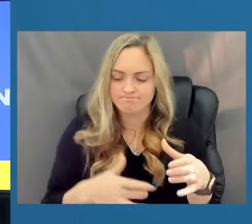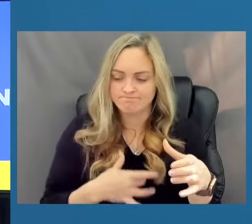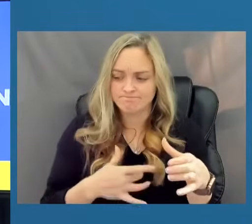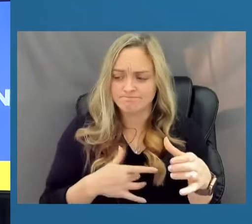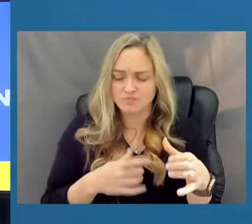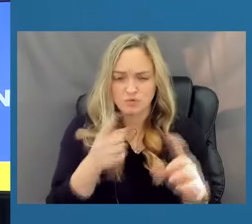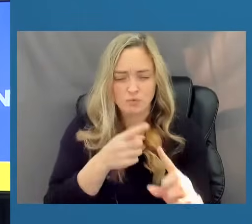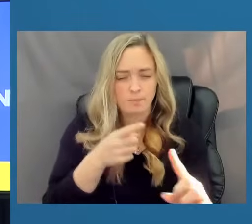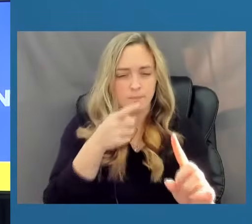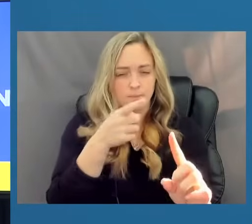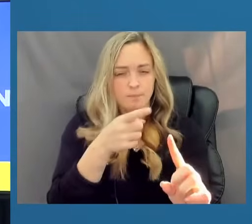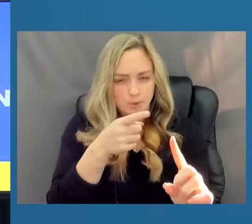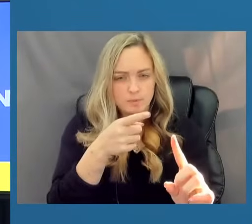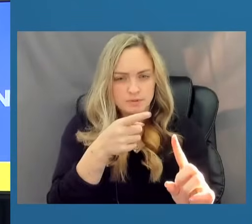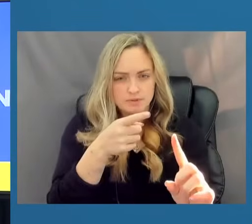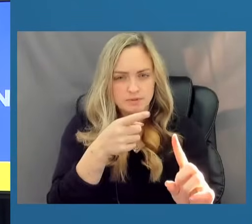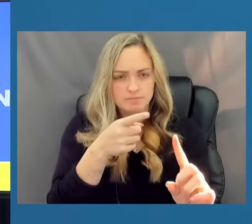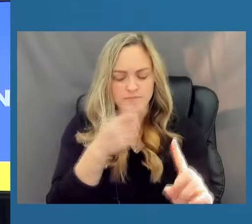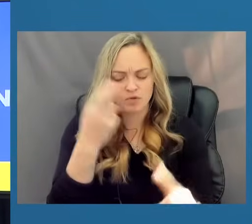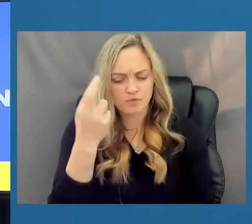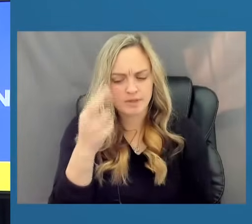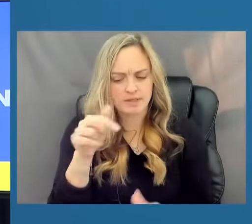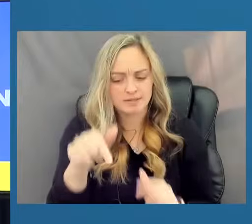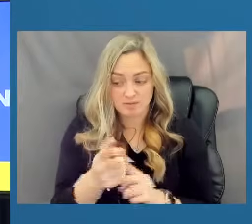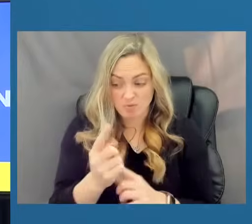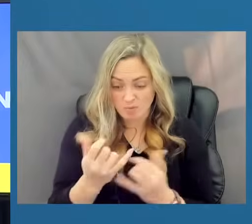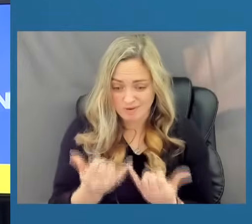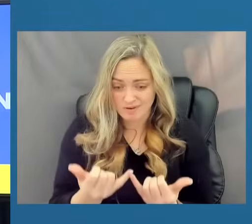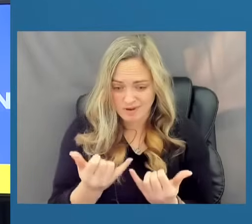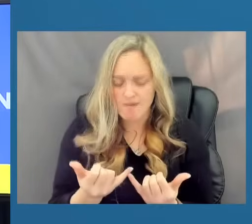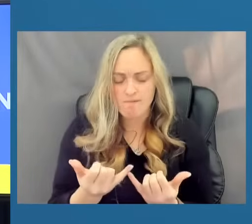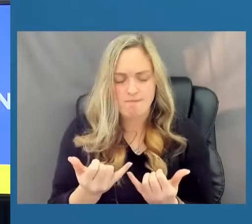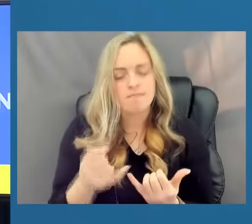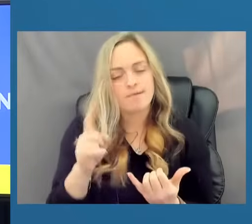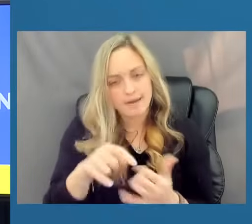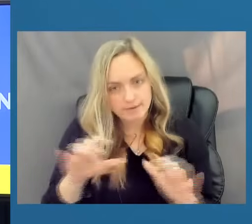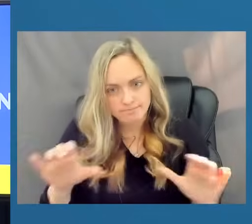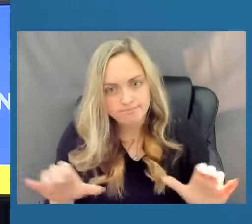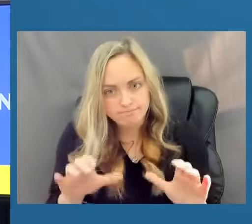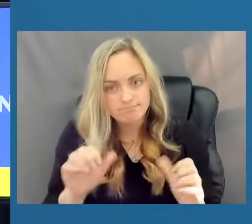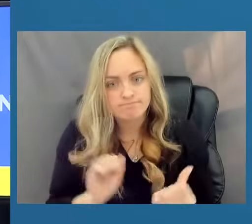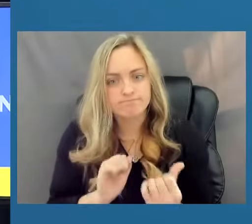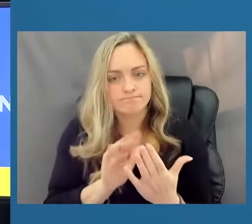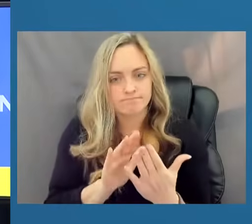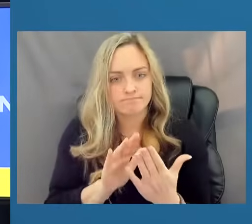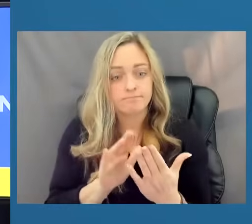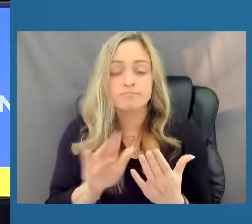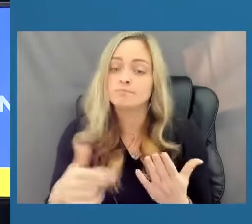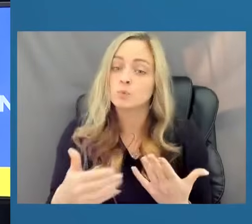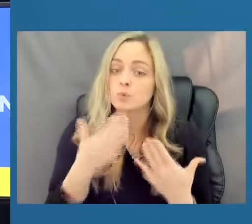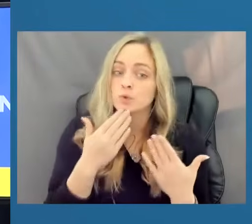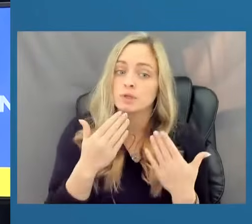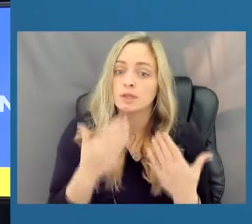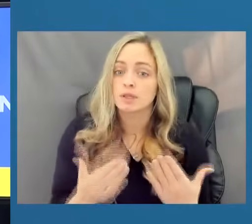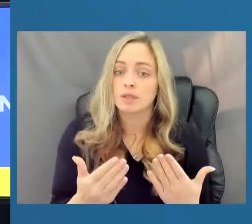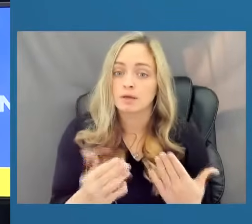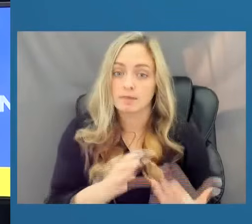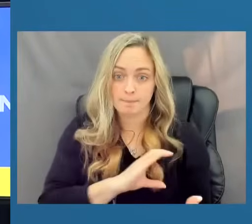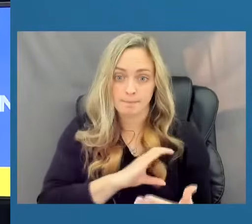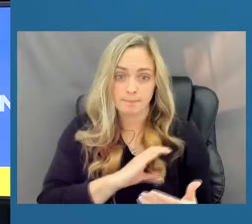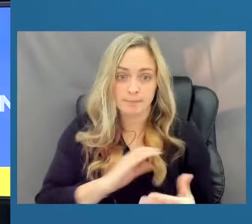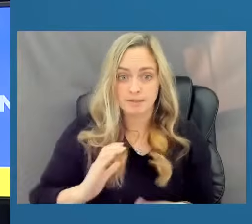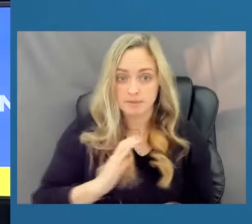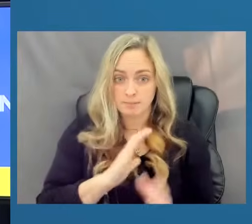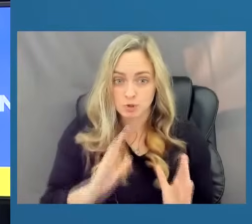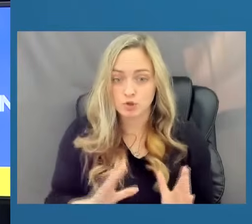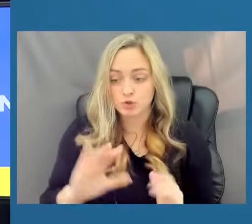purpose and the realization that this moment in time calls for action. And I want to thank our Police Commissioner, Jessica